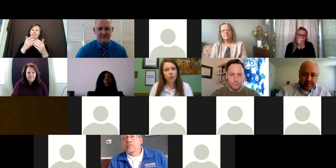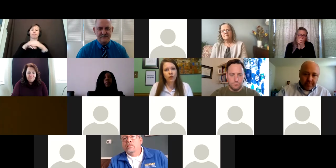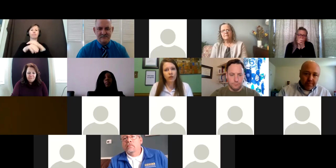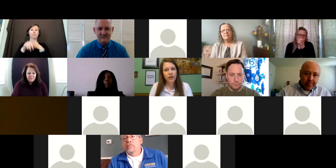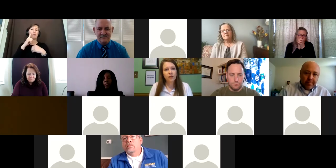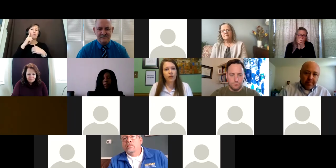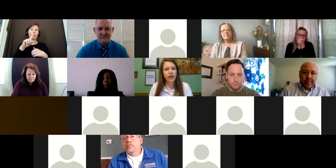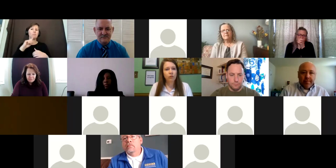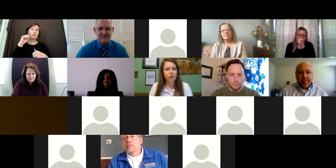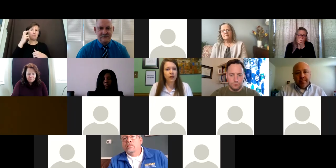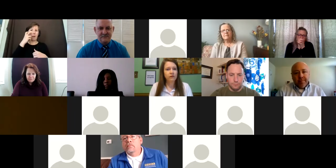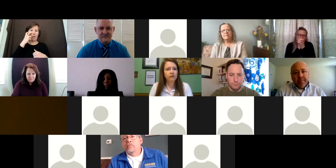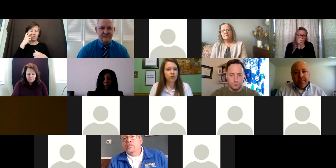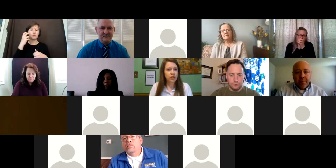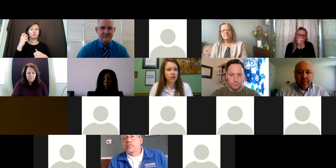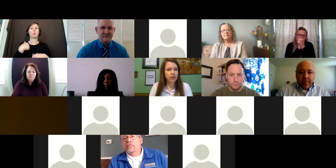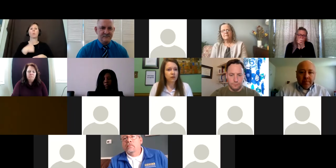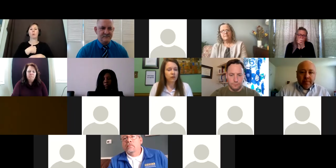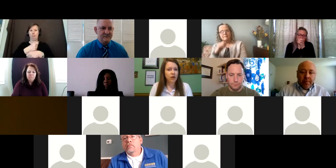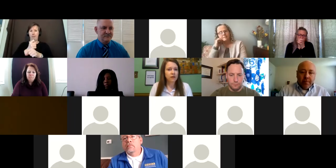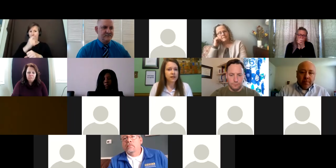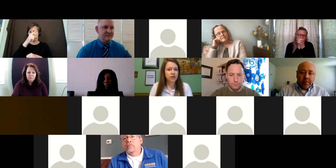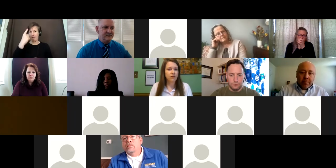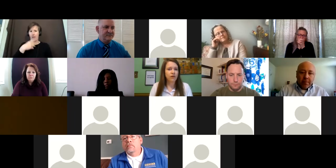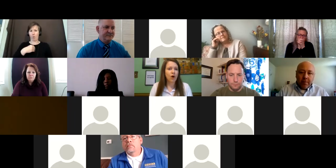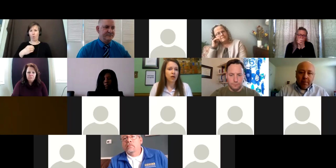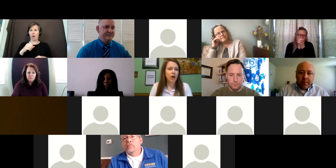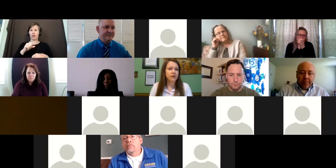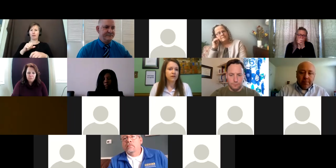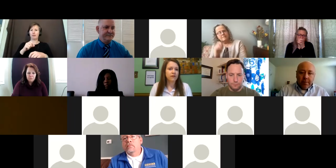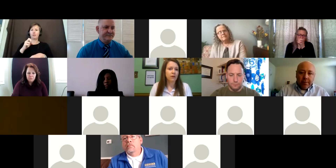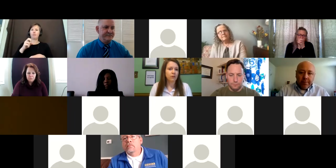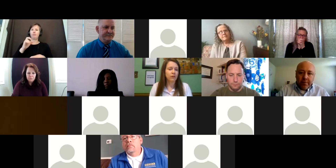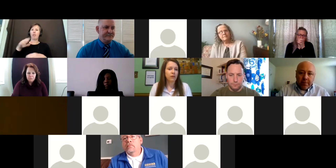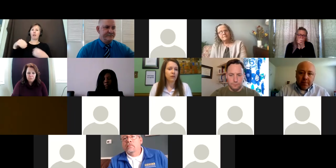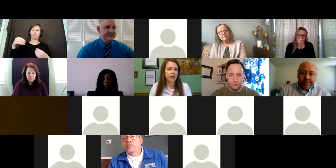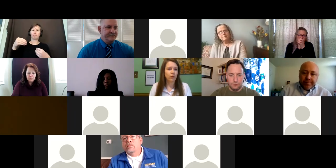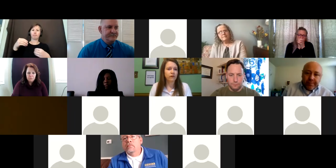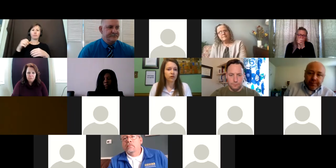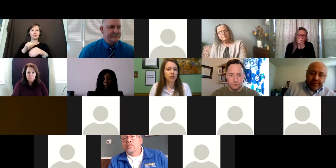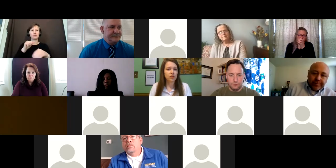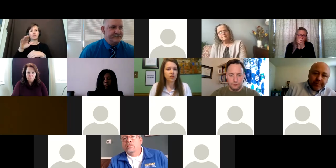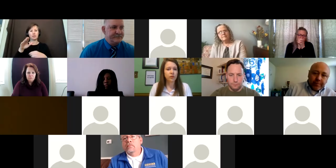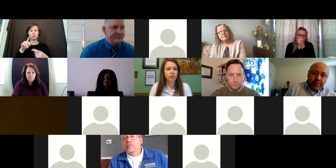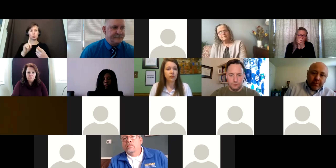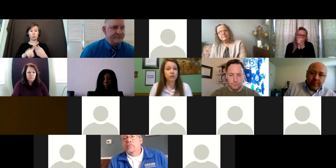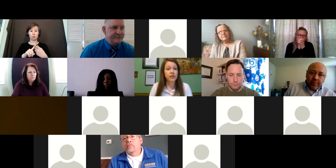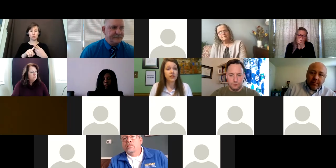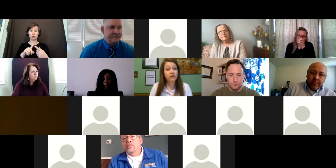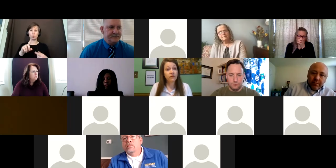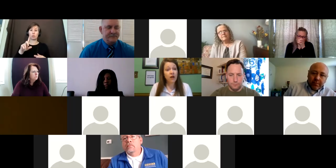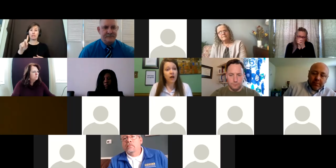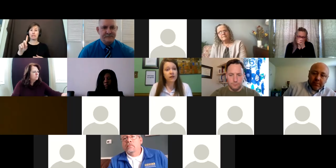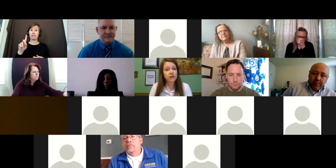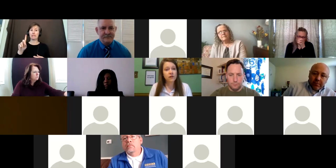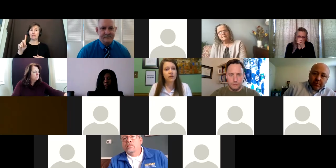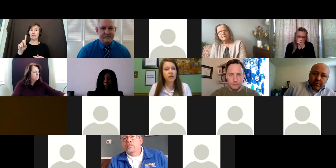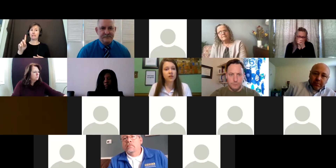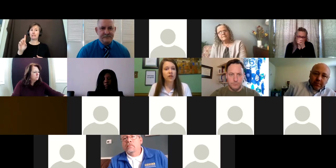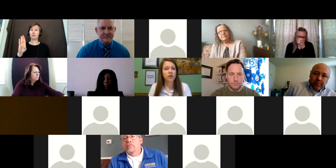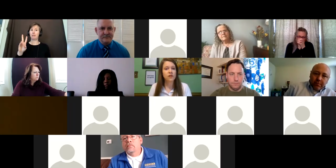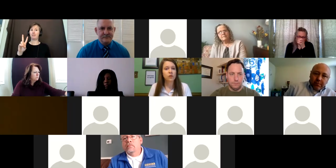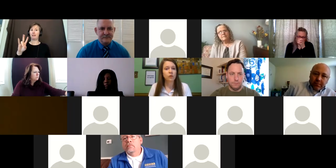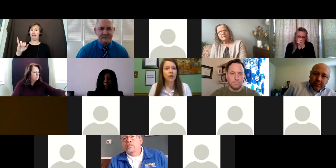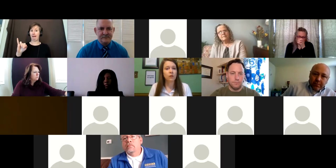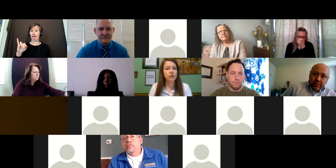so we created a black and white version and sent over hard copies of that black and white version to DBVI so that